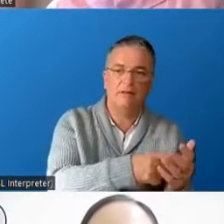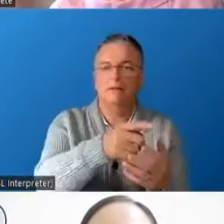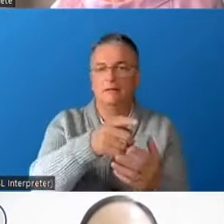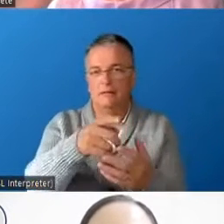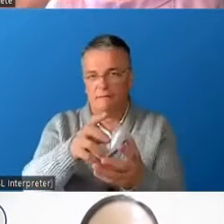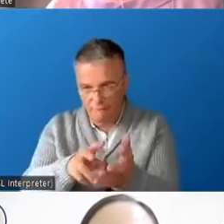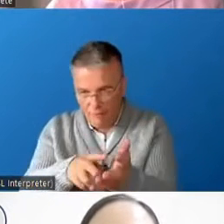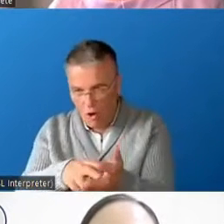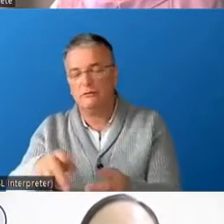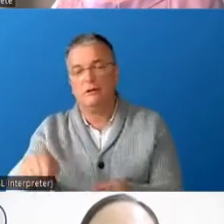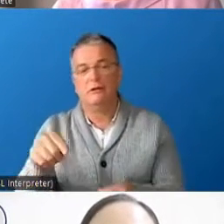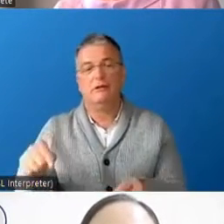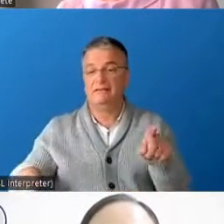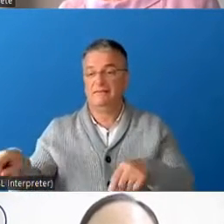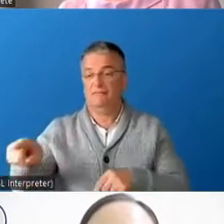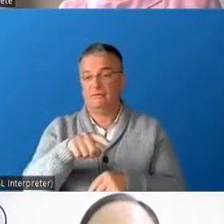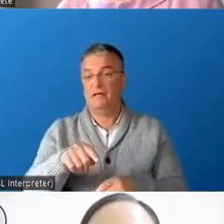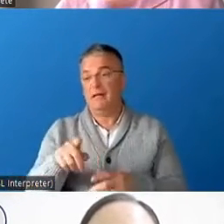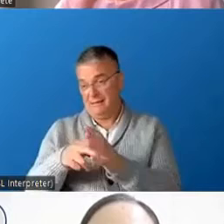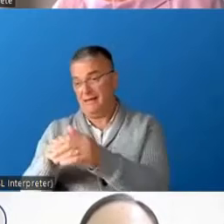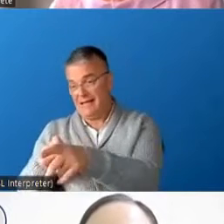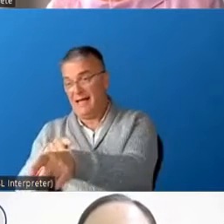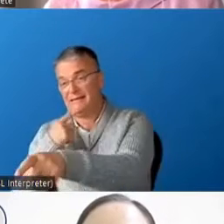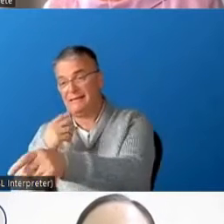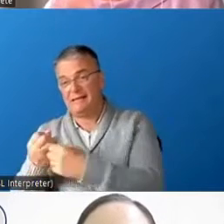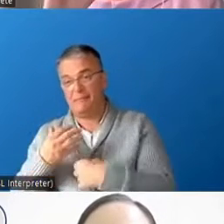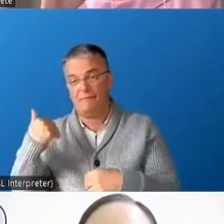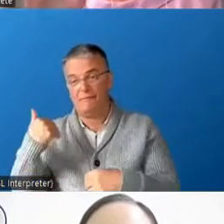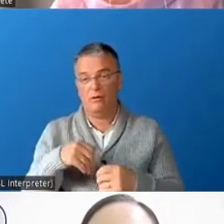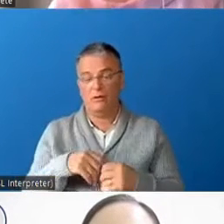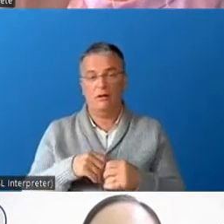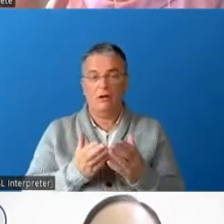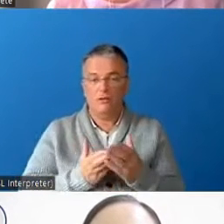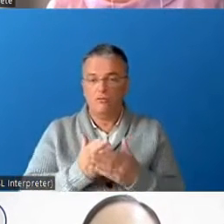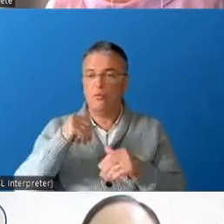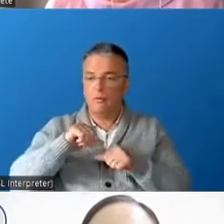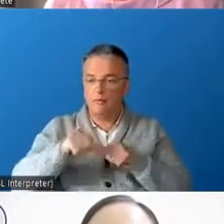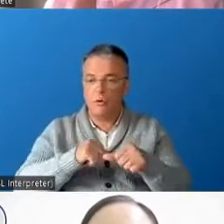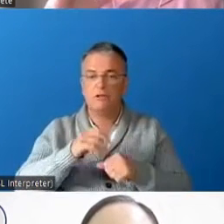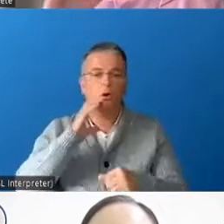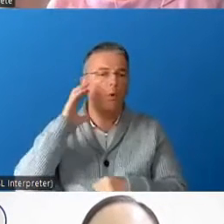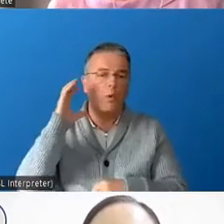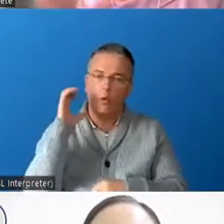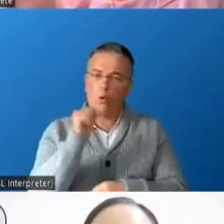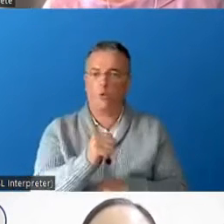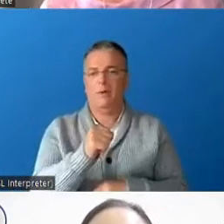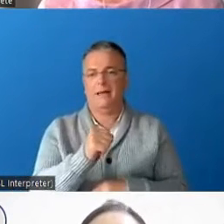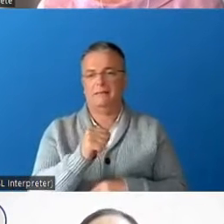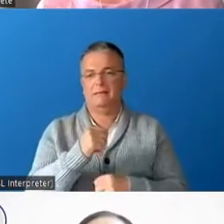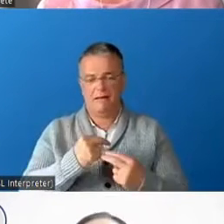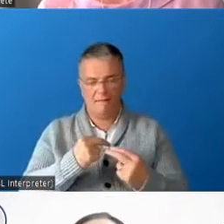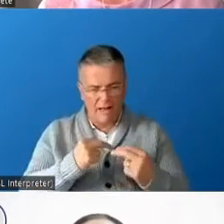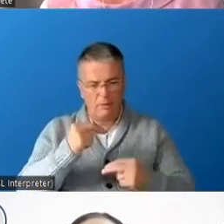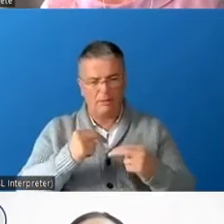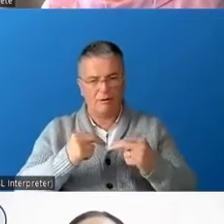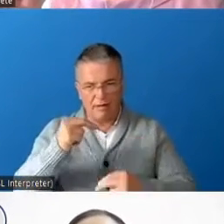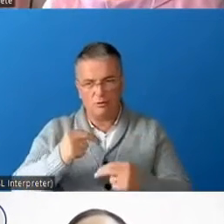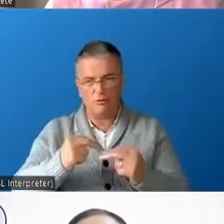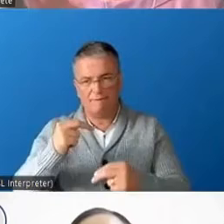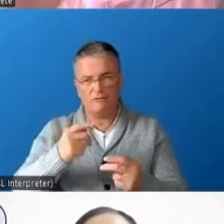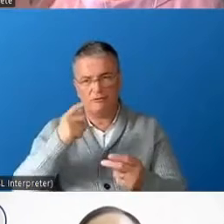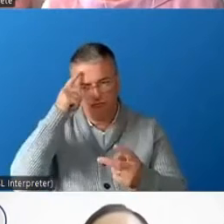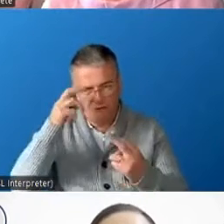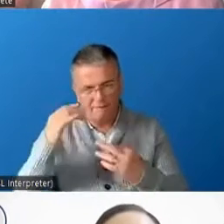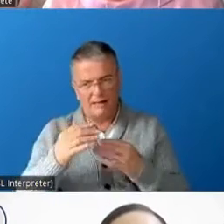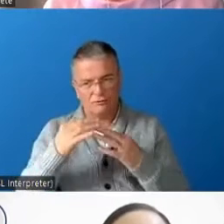settings, as Nancy mentioned earlier, throughout the process, there would always be evaluation and reflection activities